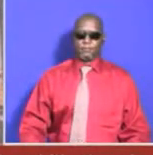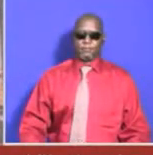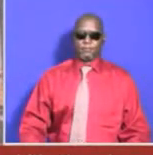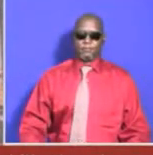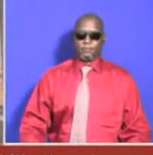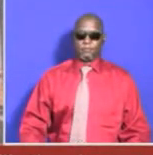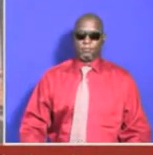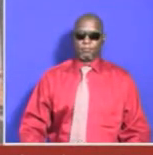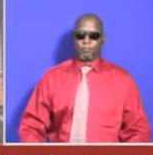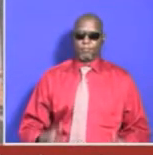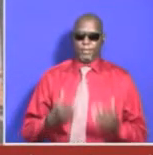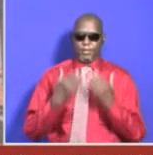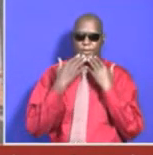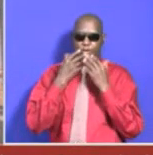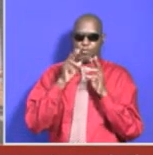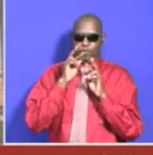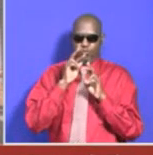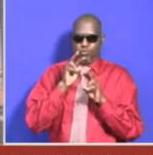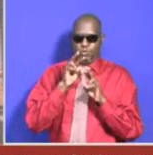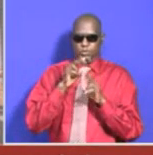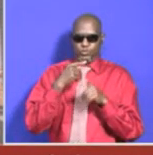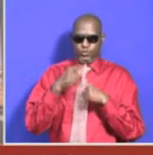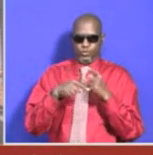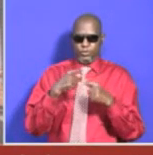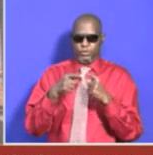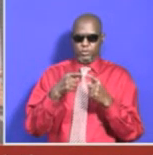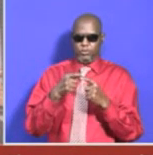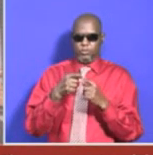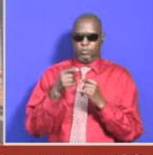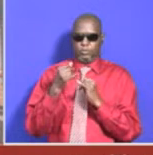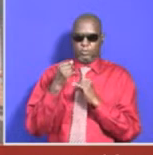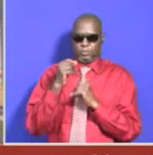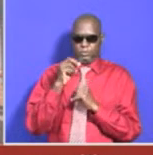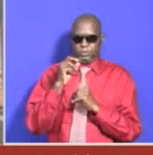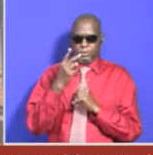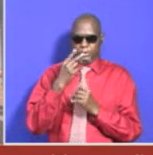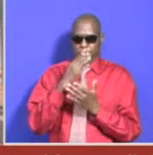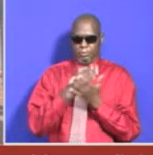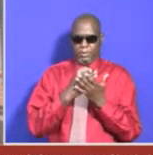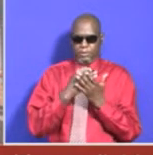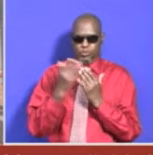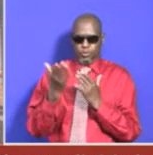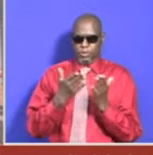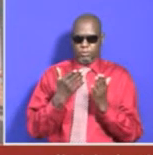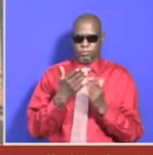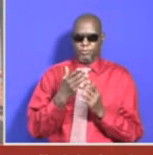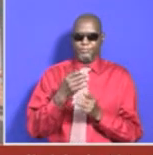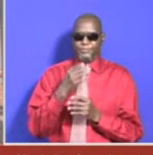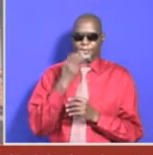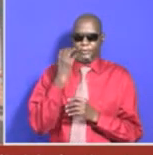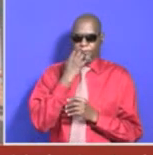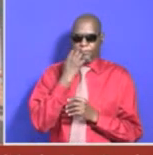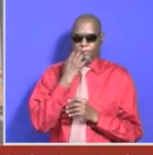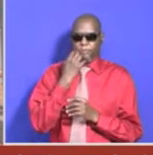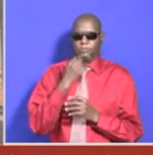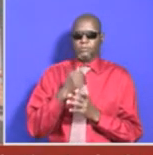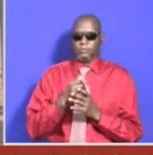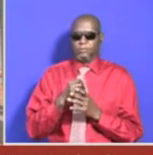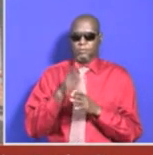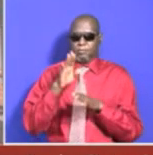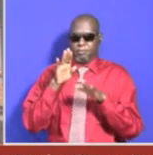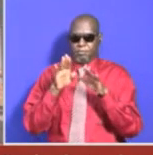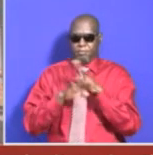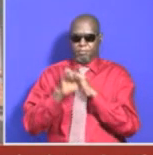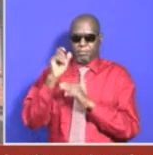It here and welcome to the second segment of our news bulletin tonight, where Deputy President Rigathi Gachagua has encouraged the youth in the country